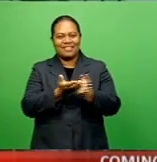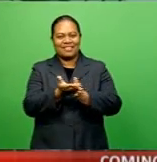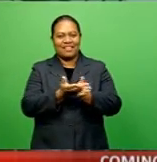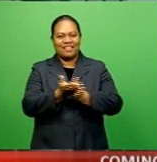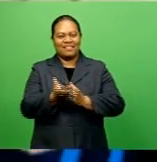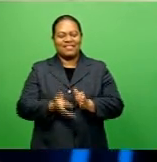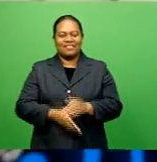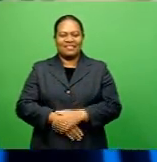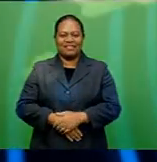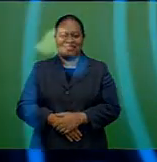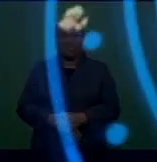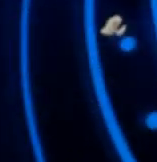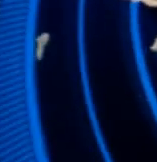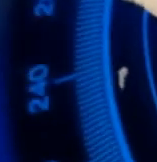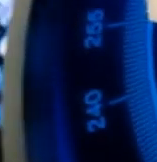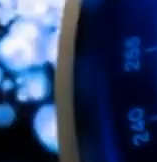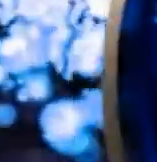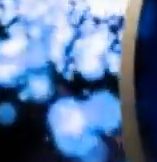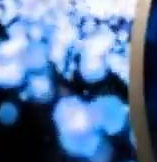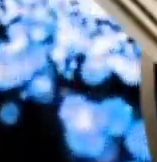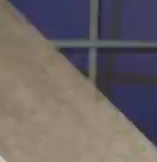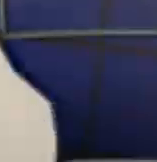us.